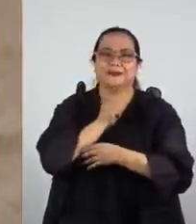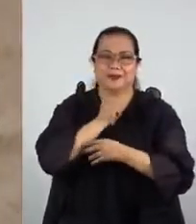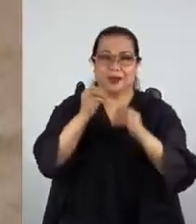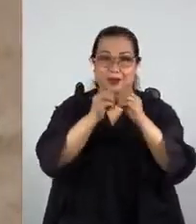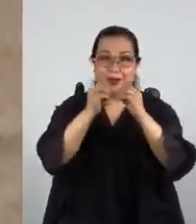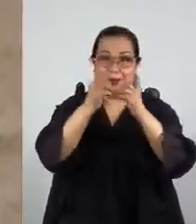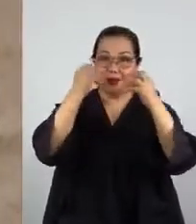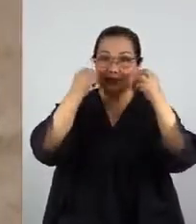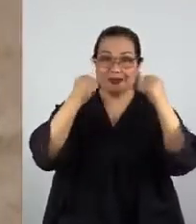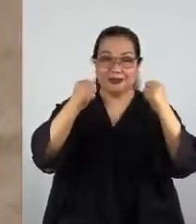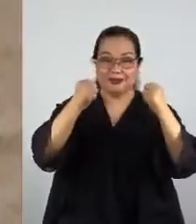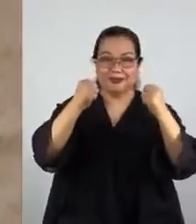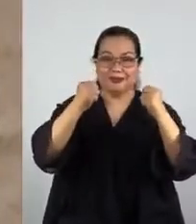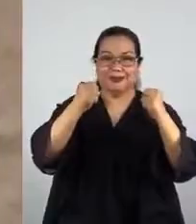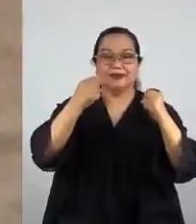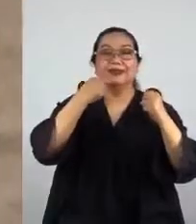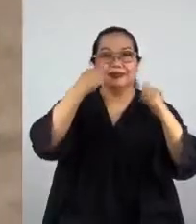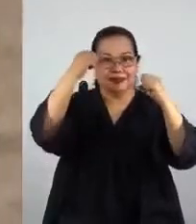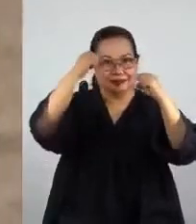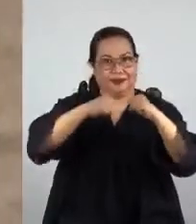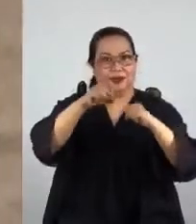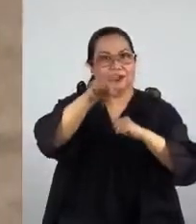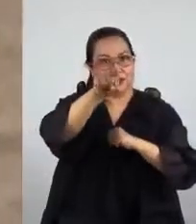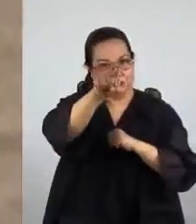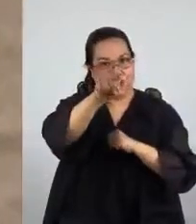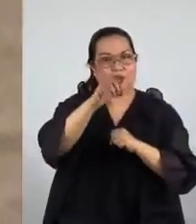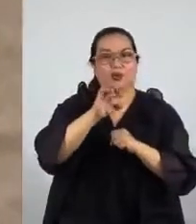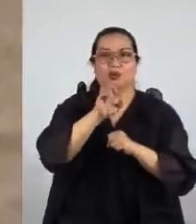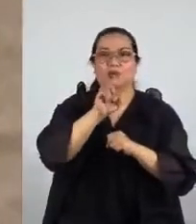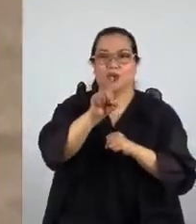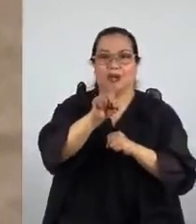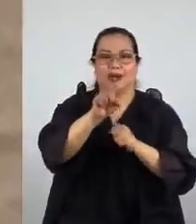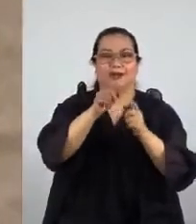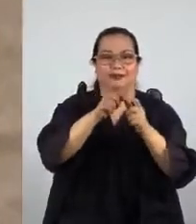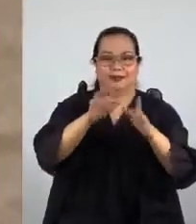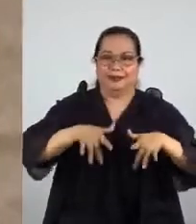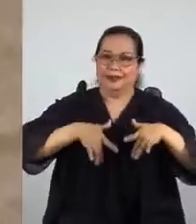stronger, it affirms that you are running the race well.